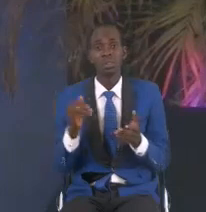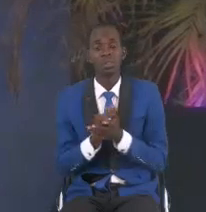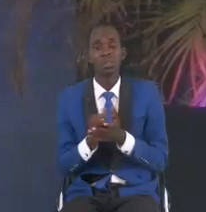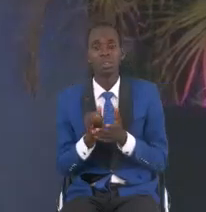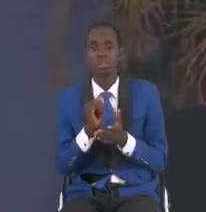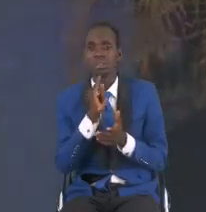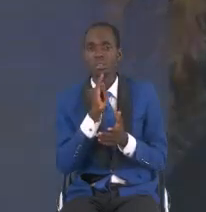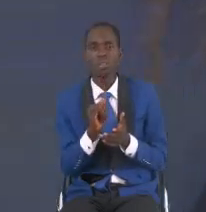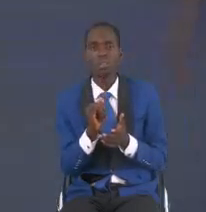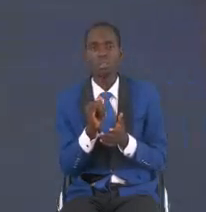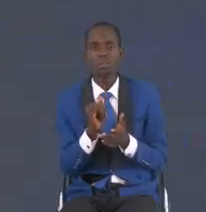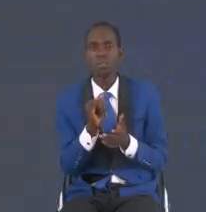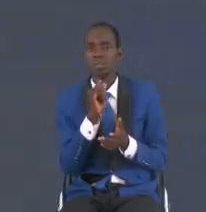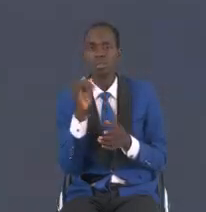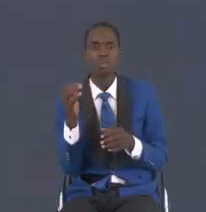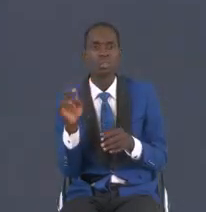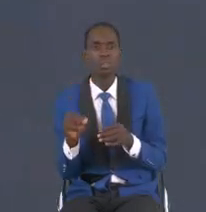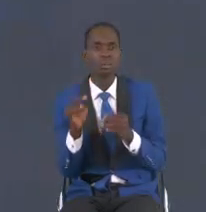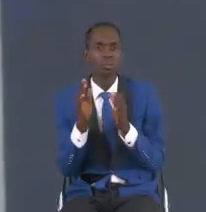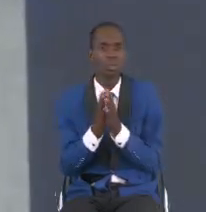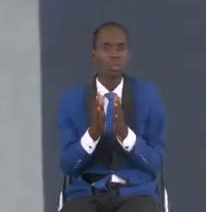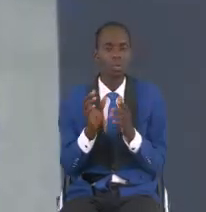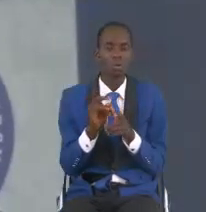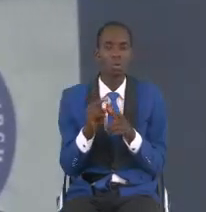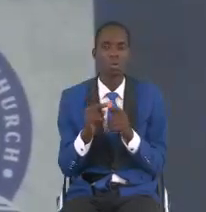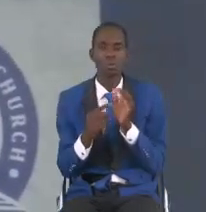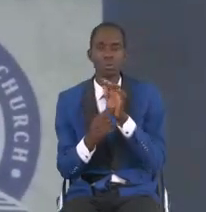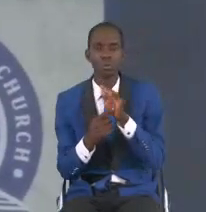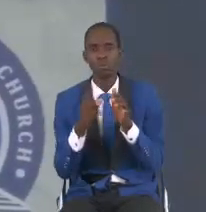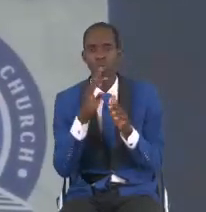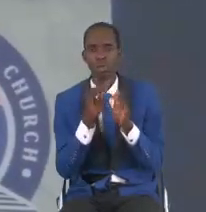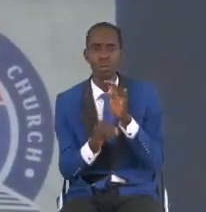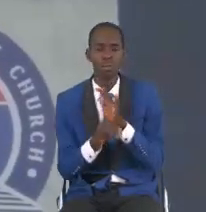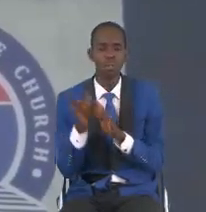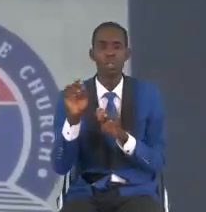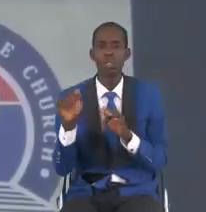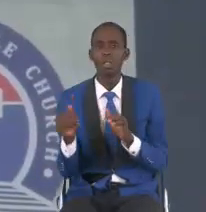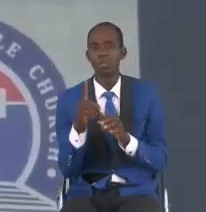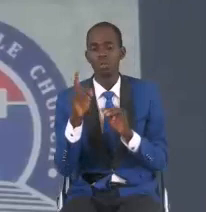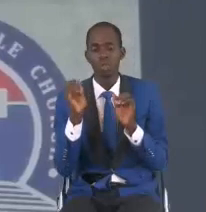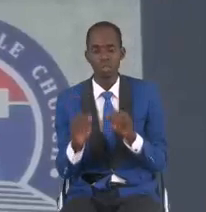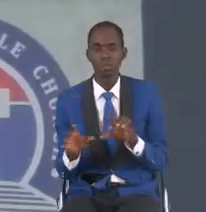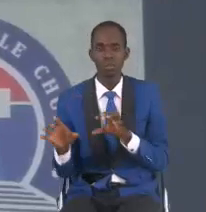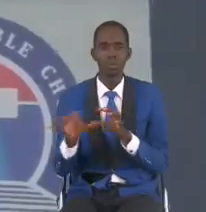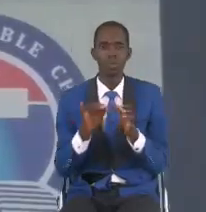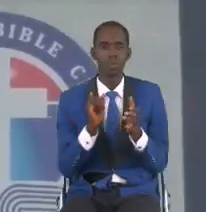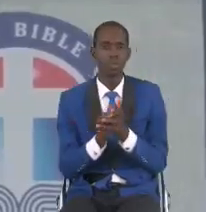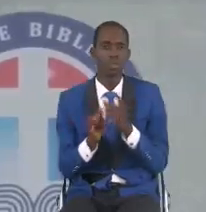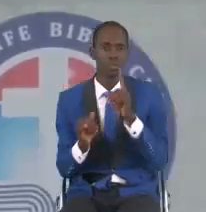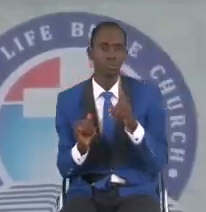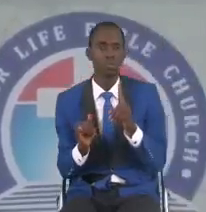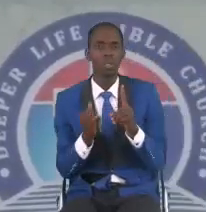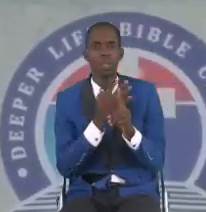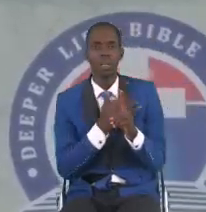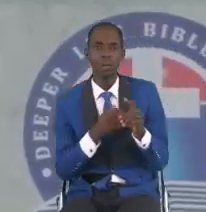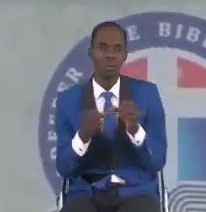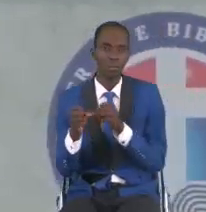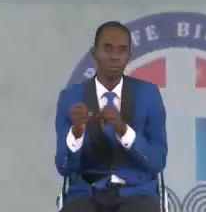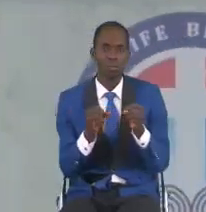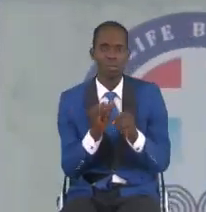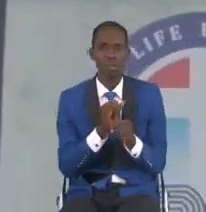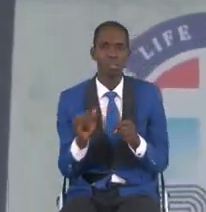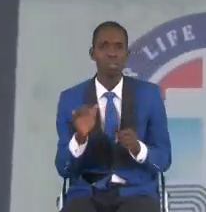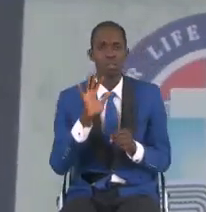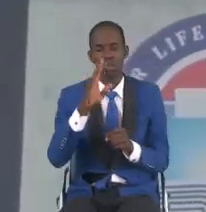not take a growth or maturity. Anybody can do that one. And fighting your